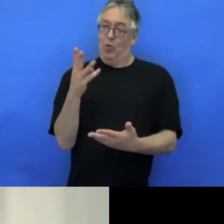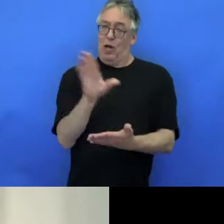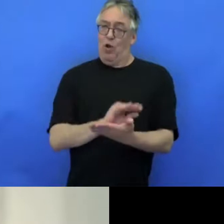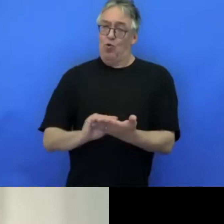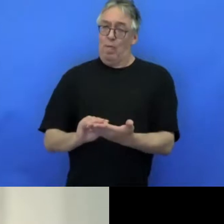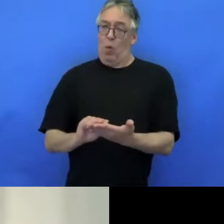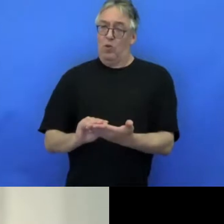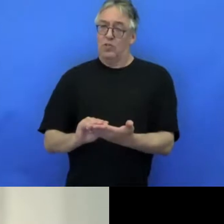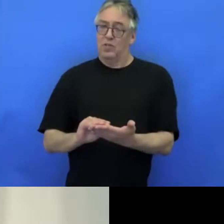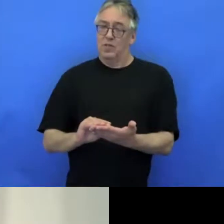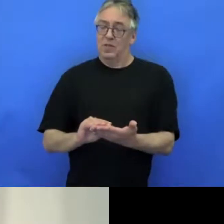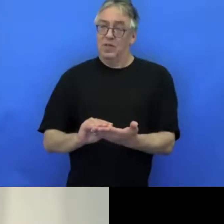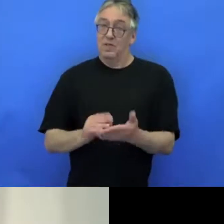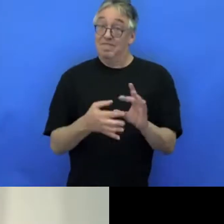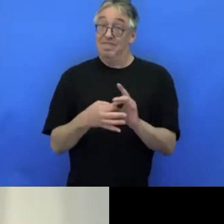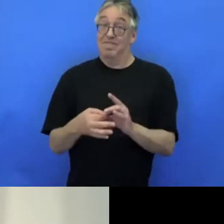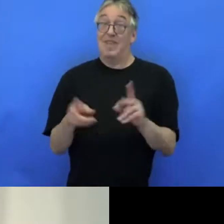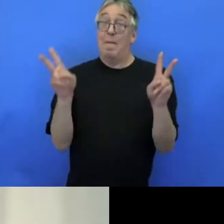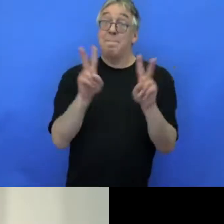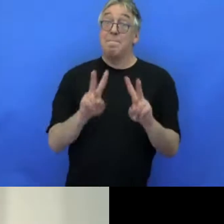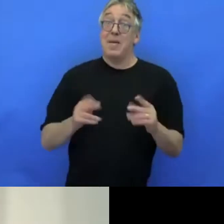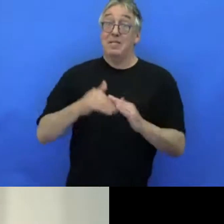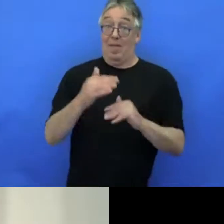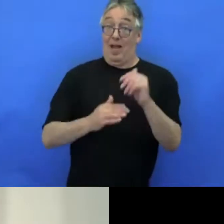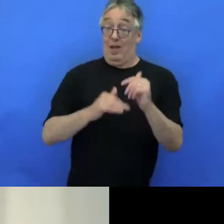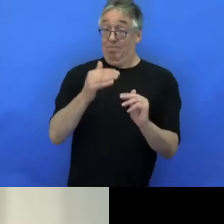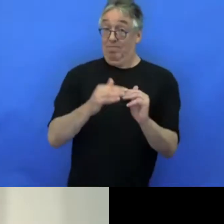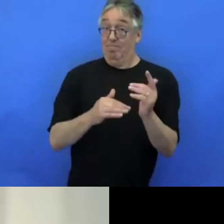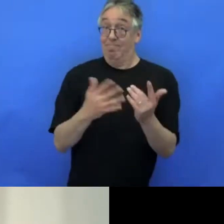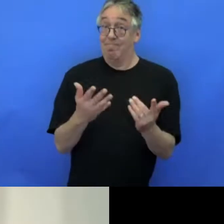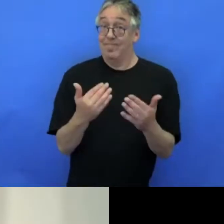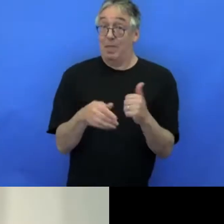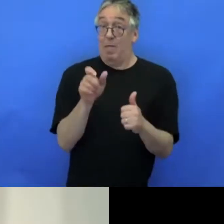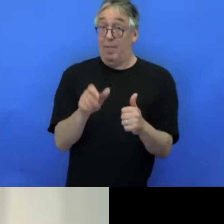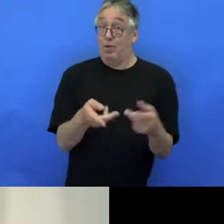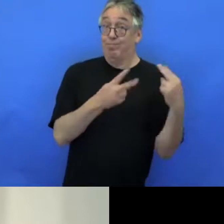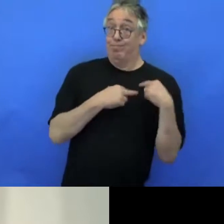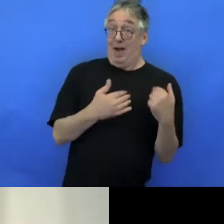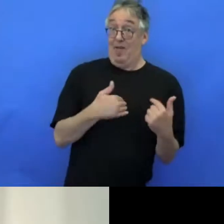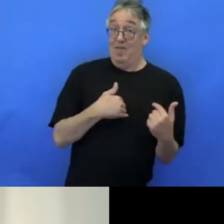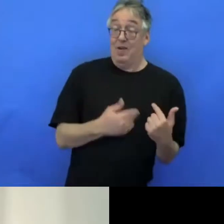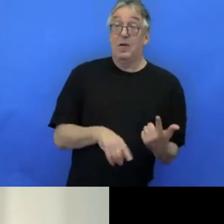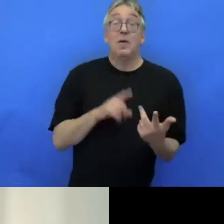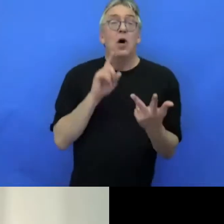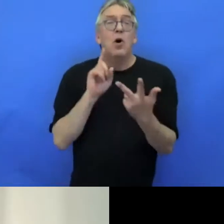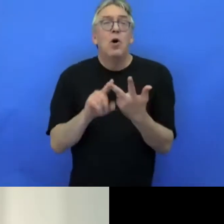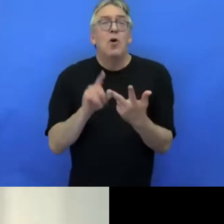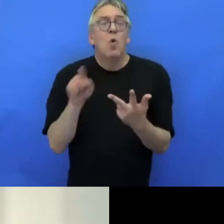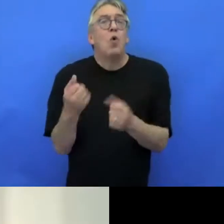peace building. In the context of security, I thought it was